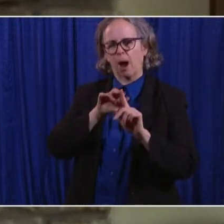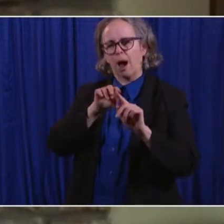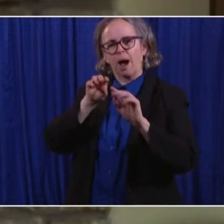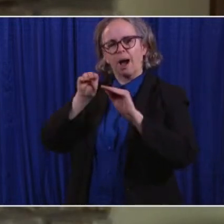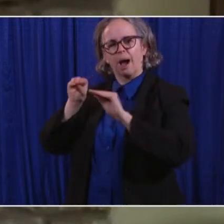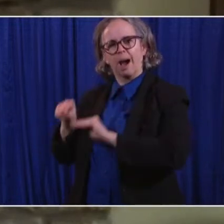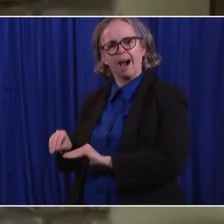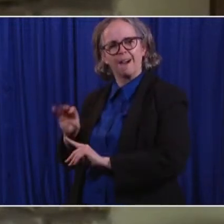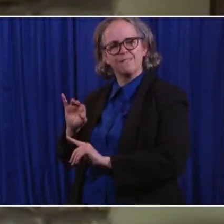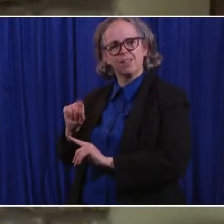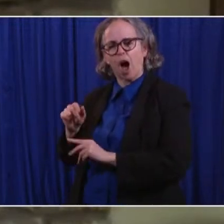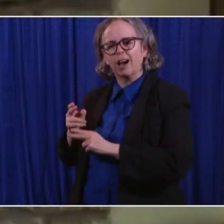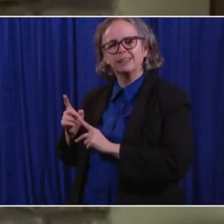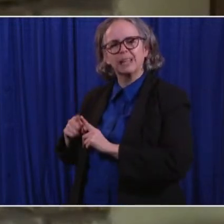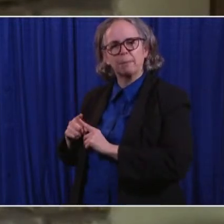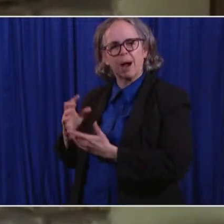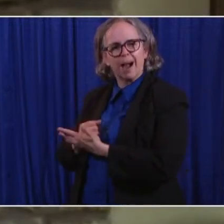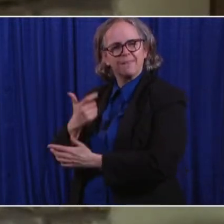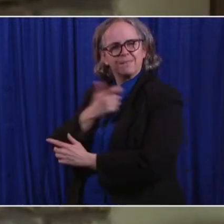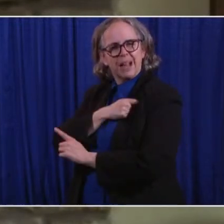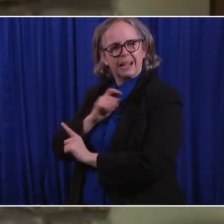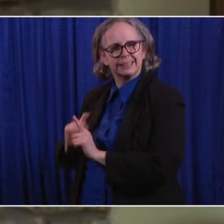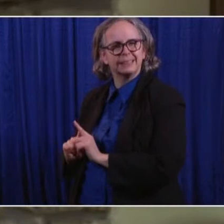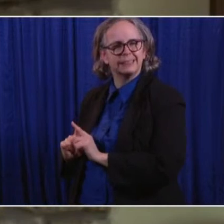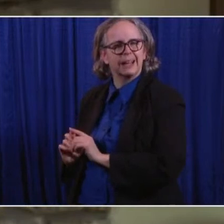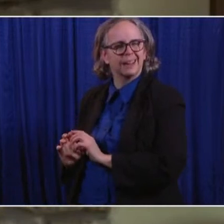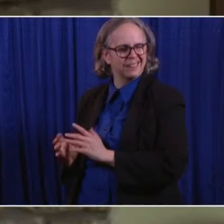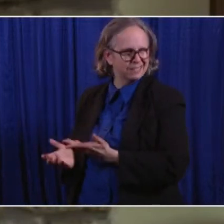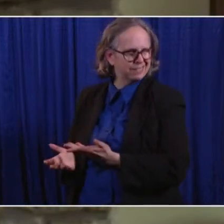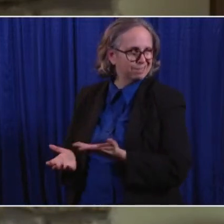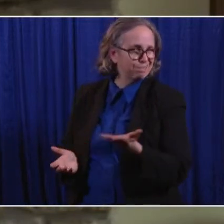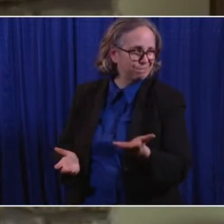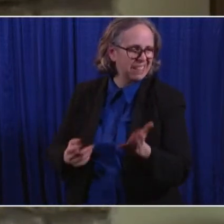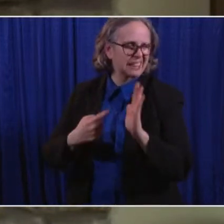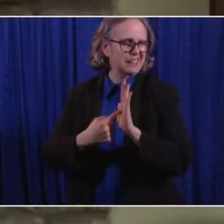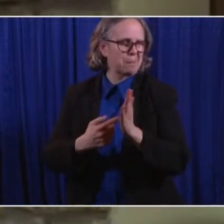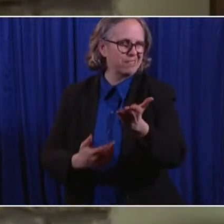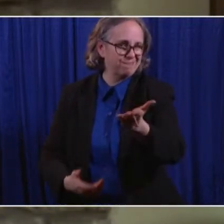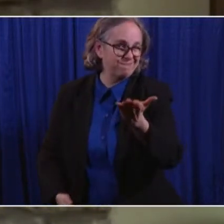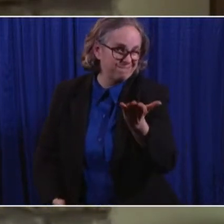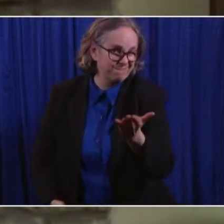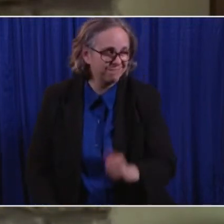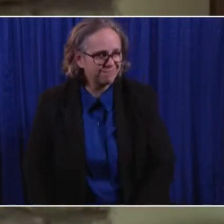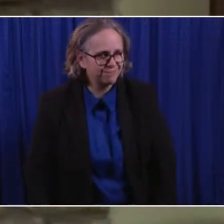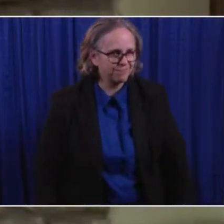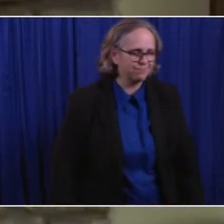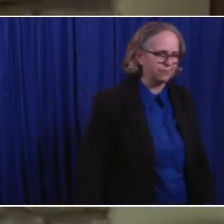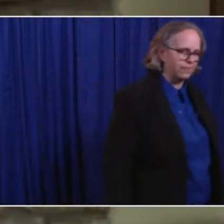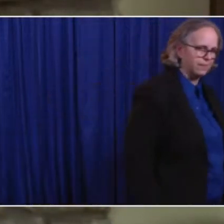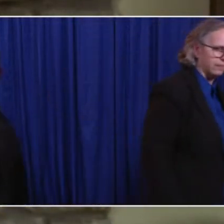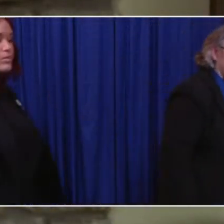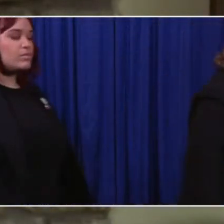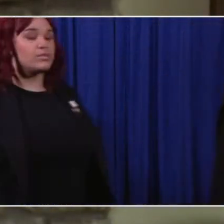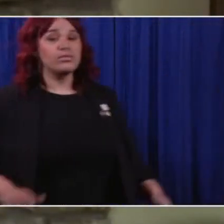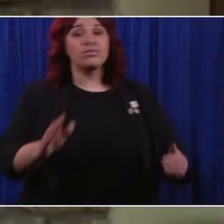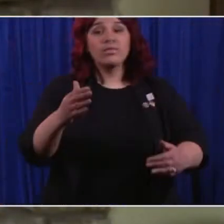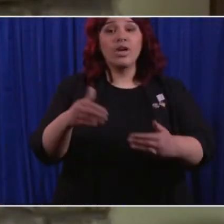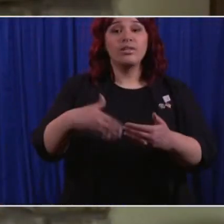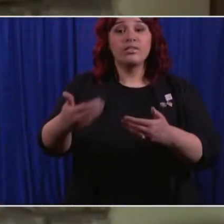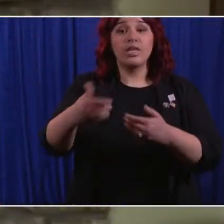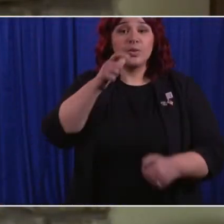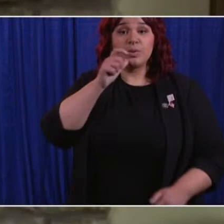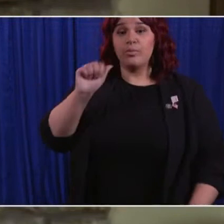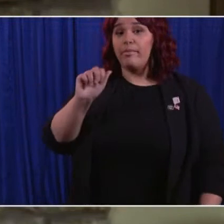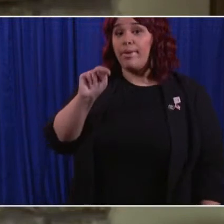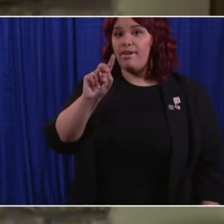Next question is from Andy Chow at Ohio Public Radio and Television. Hi, Governor. Hey, when we're talking about this